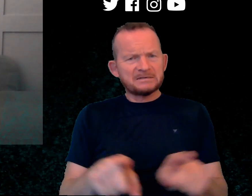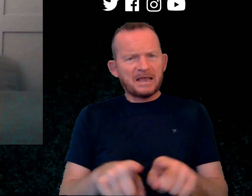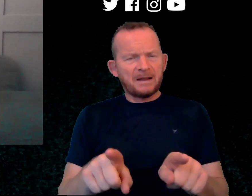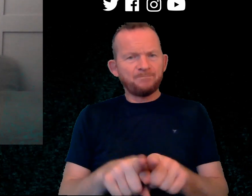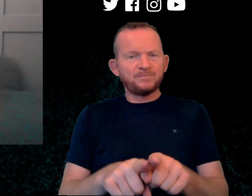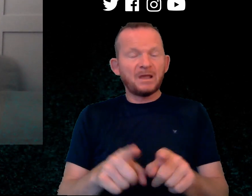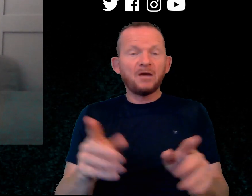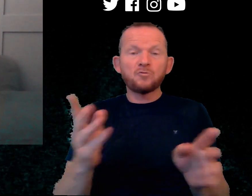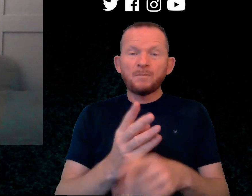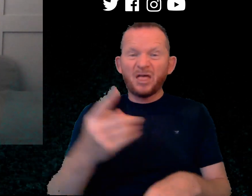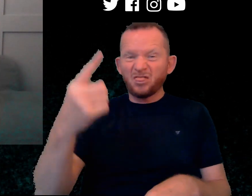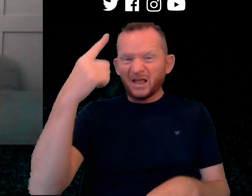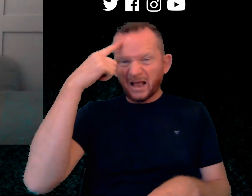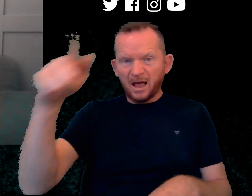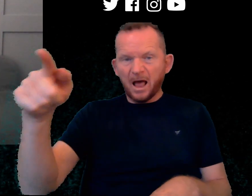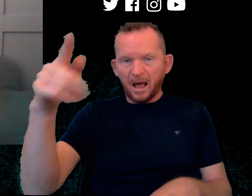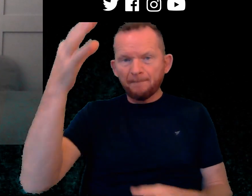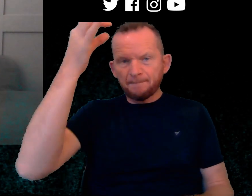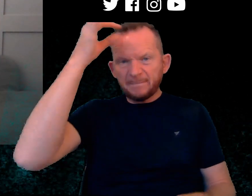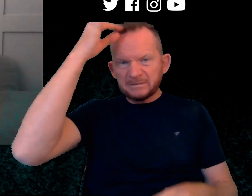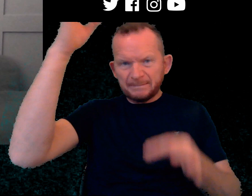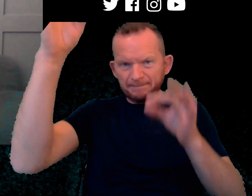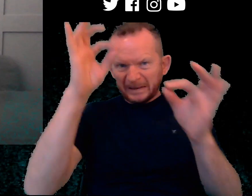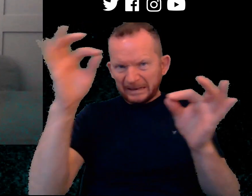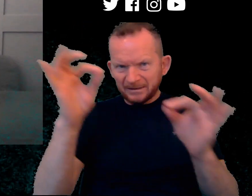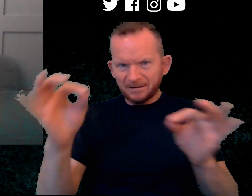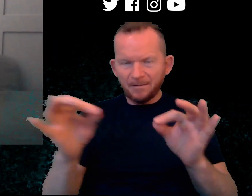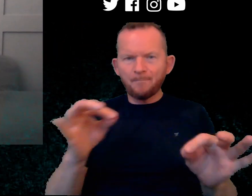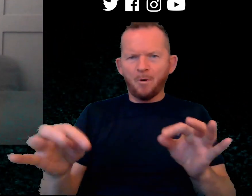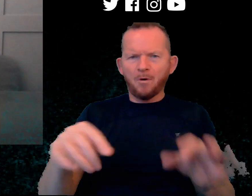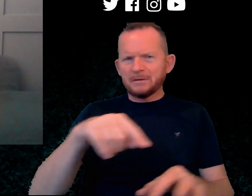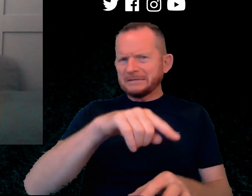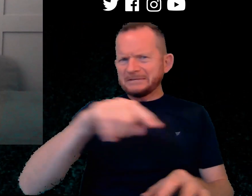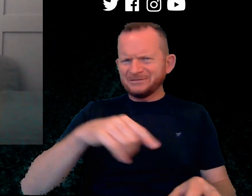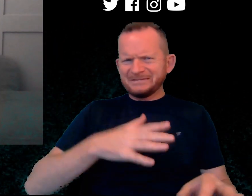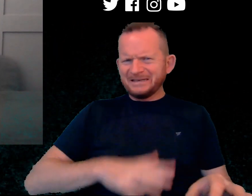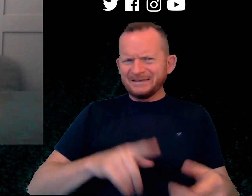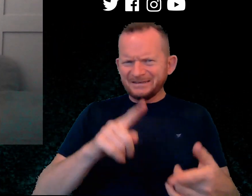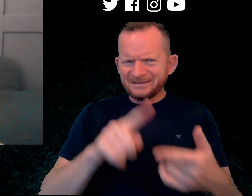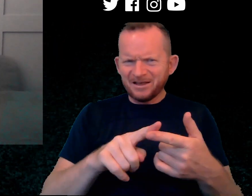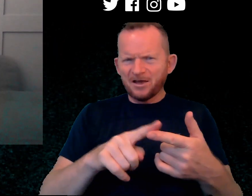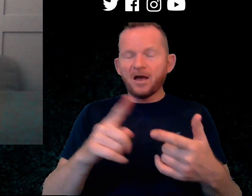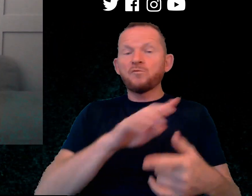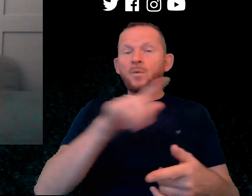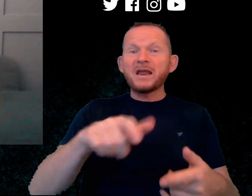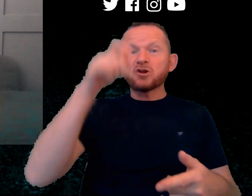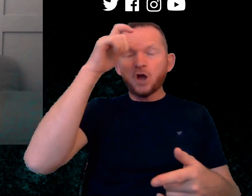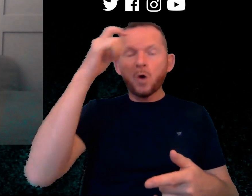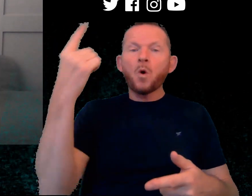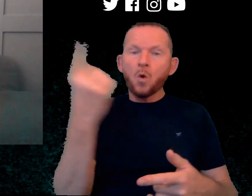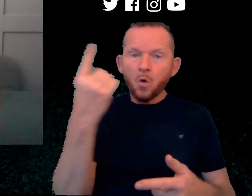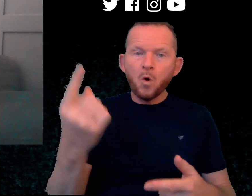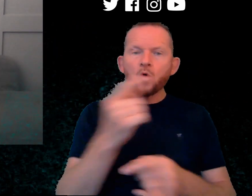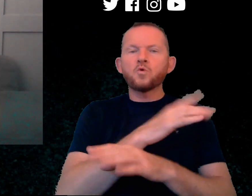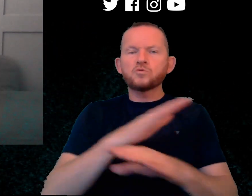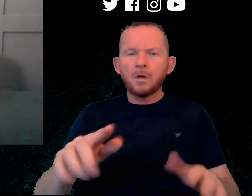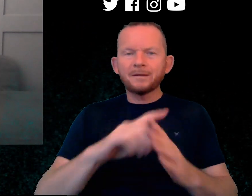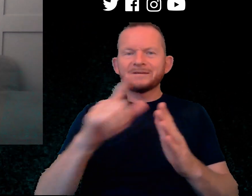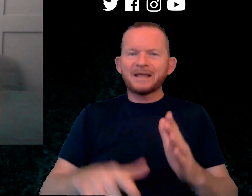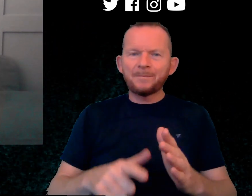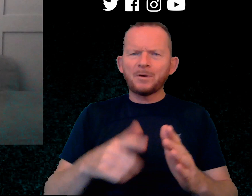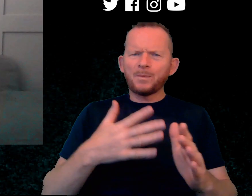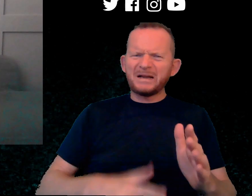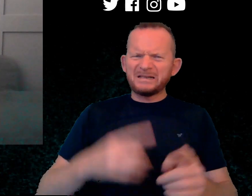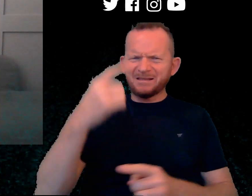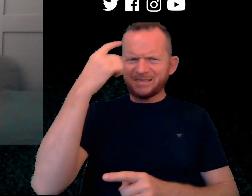less disabled, does our identity fade with it? Now you may be thinking that this is becoming pedantic and we're heading down a rabbit hole